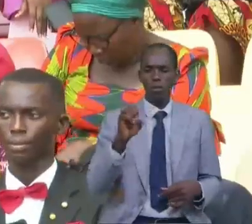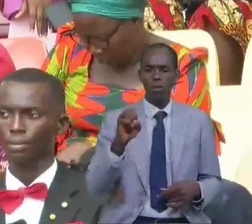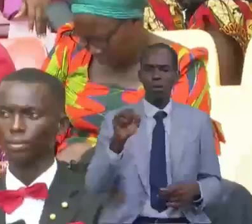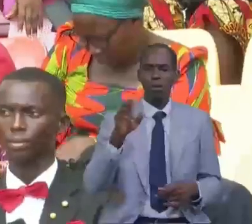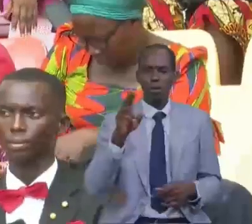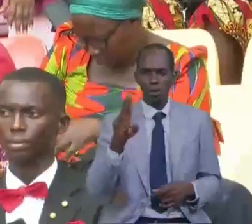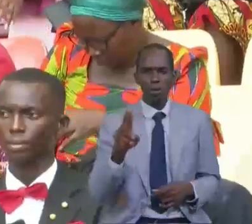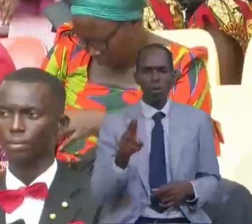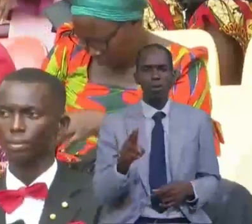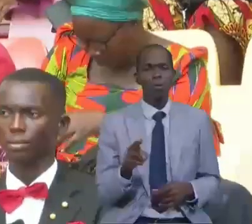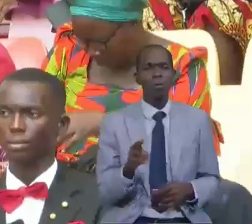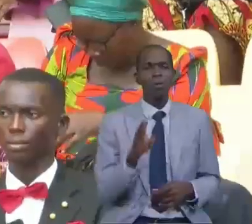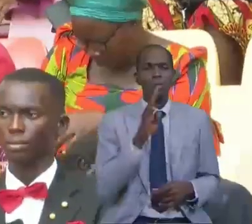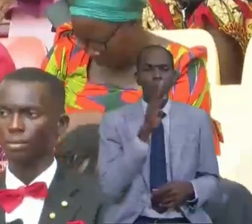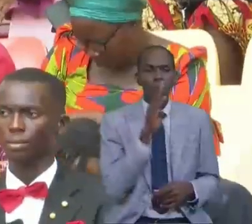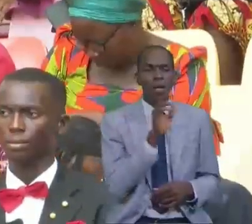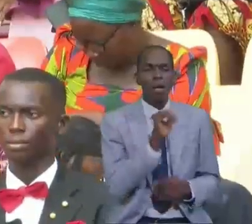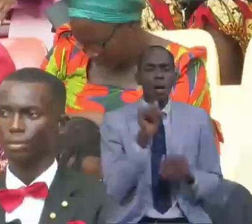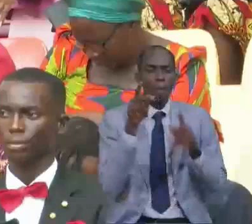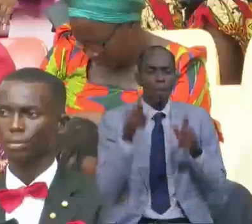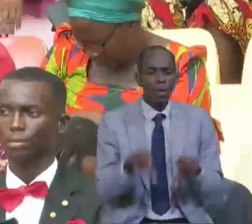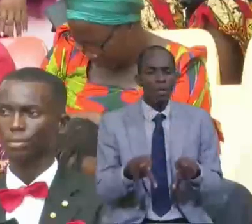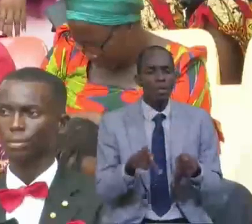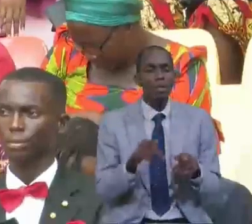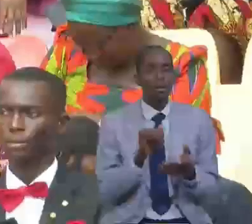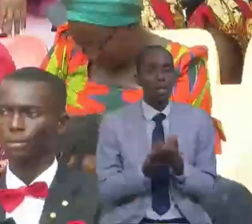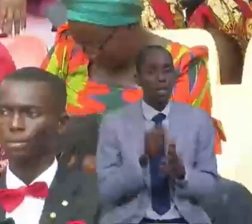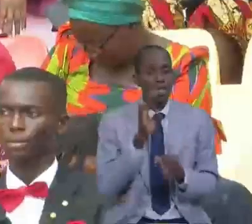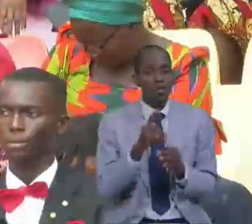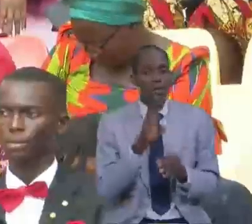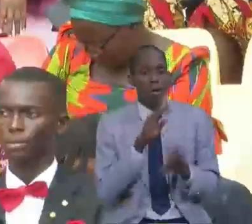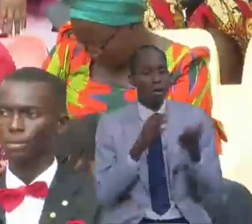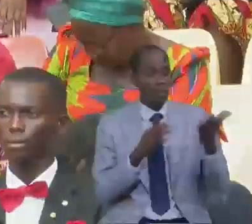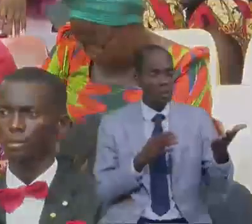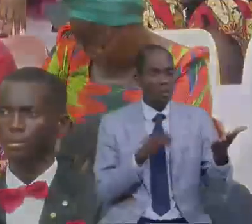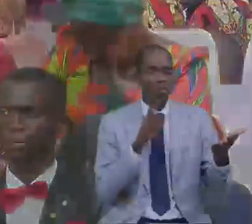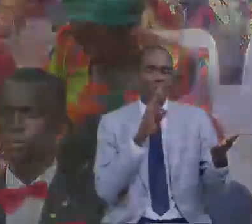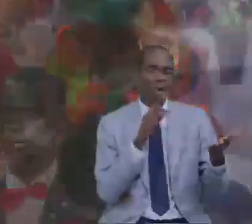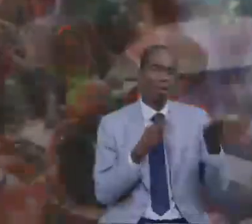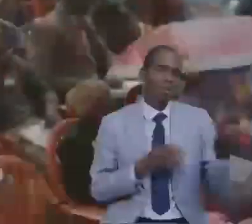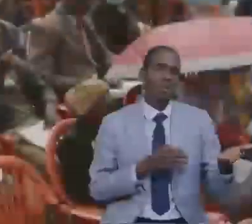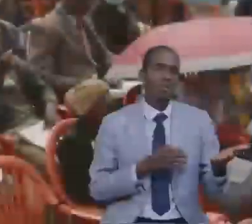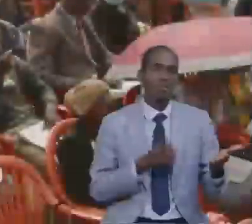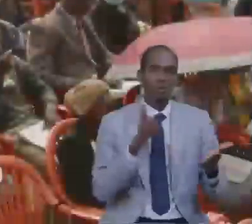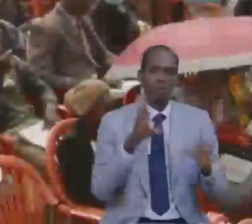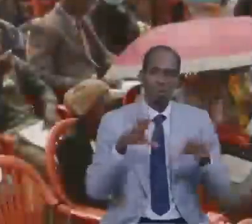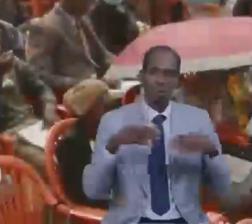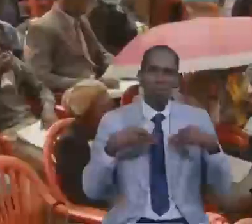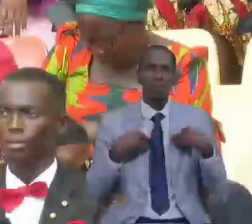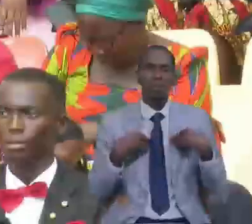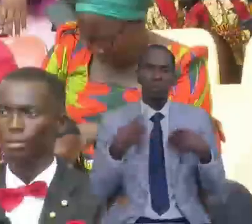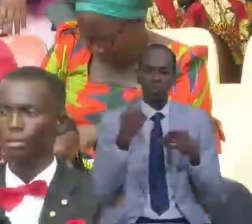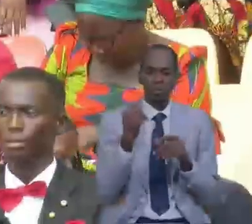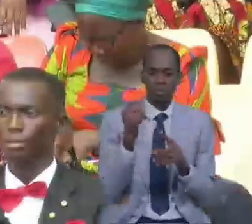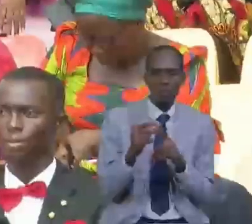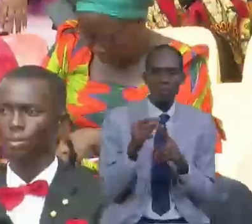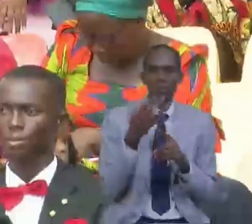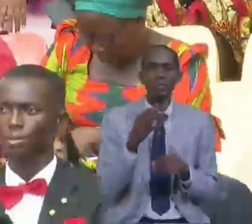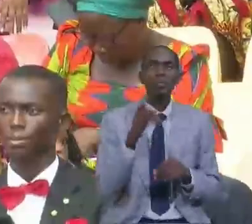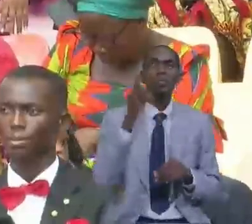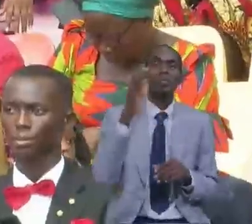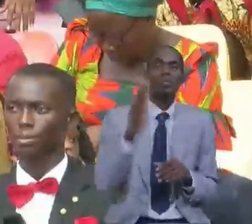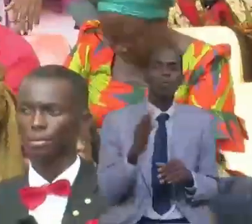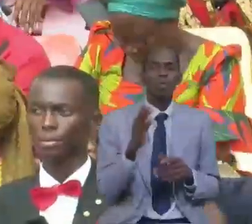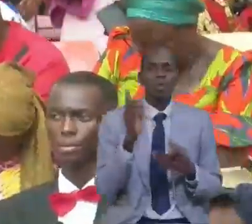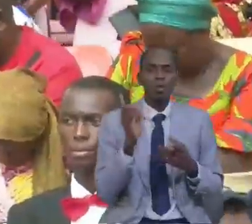accept the word of God. To be in Deeper Life Bible Church, you have to accept